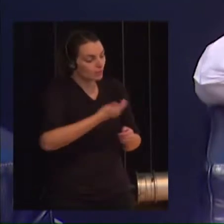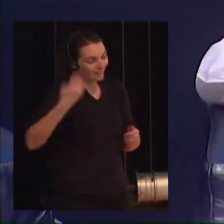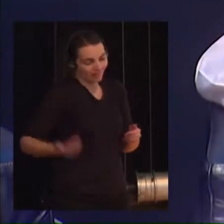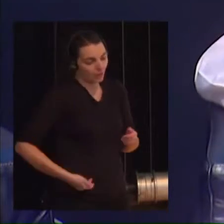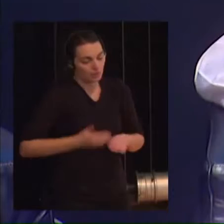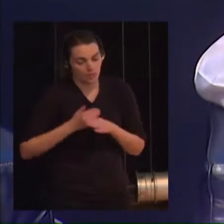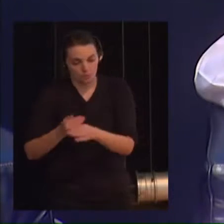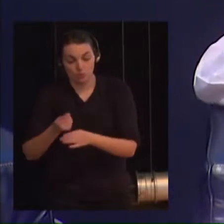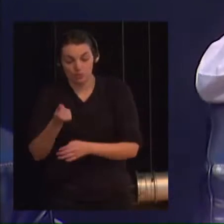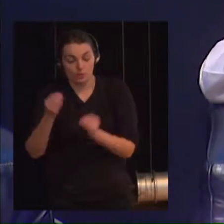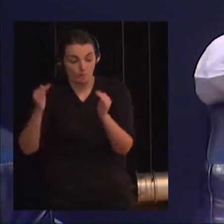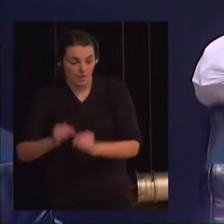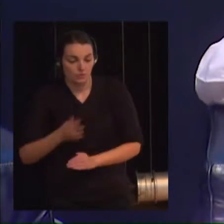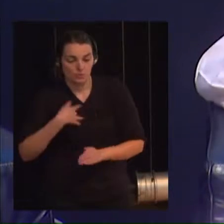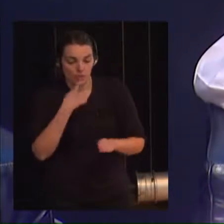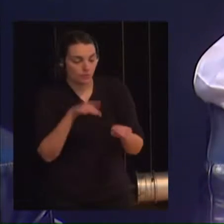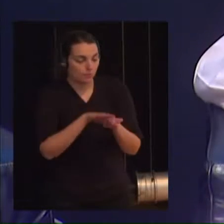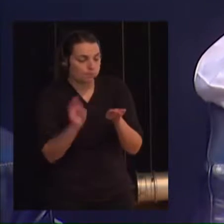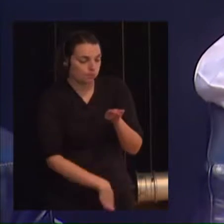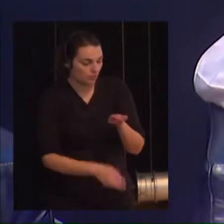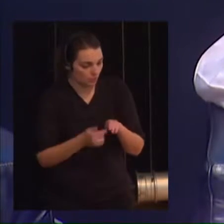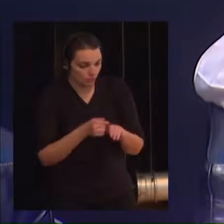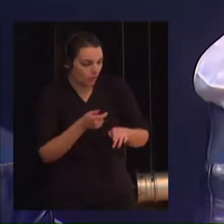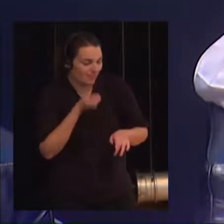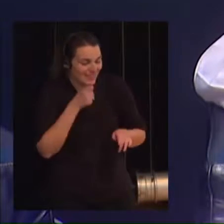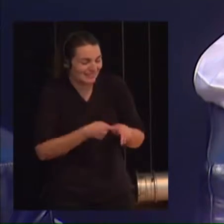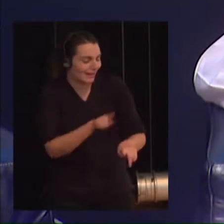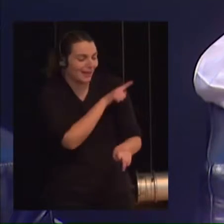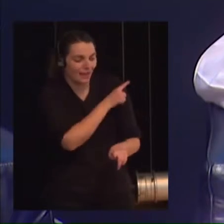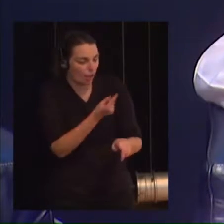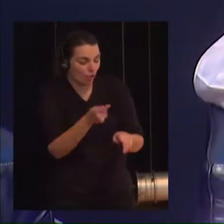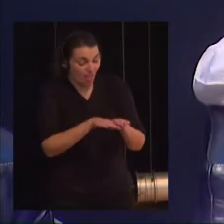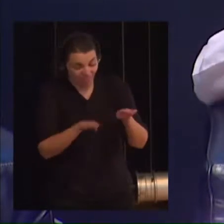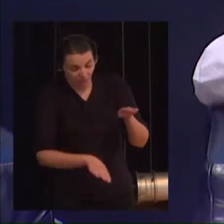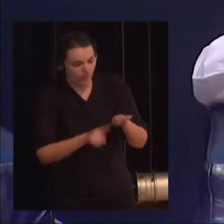rich and poor widening, and in a context, as we know, of great political